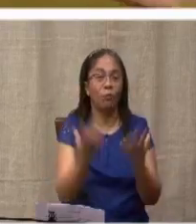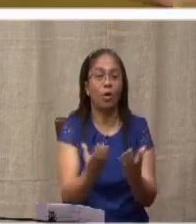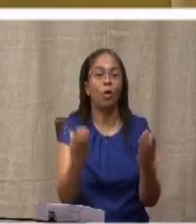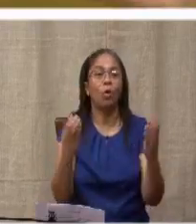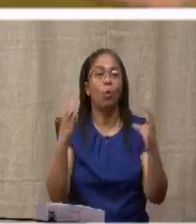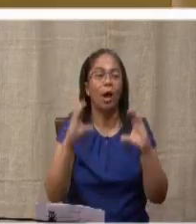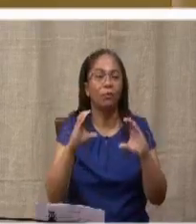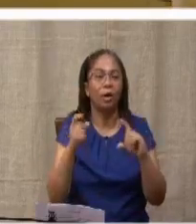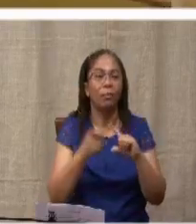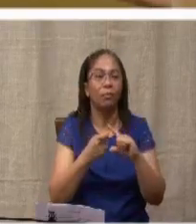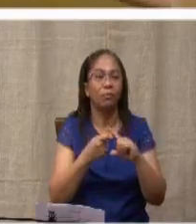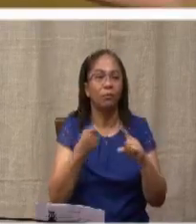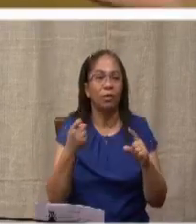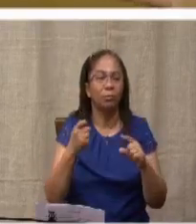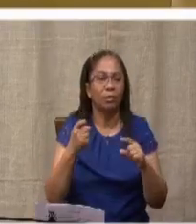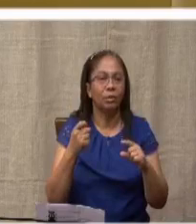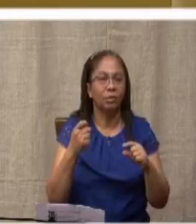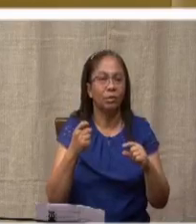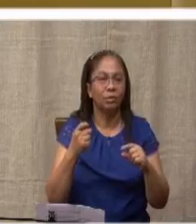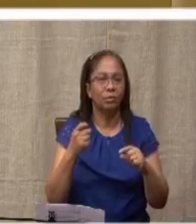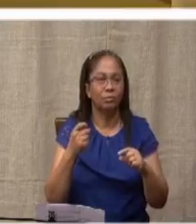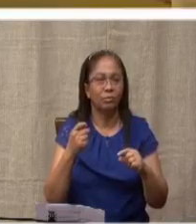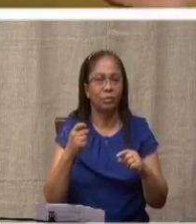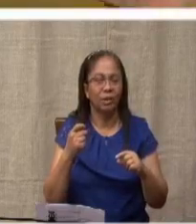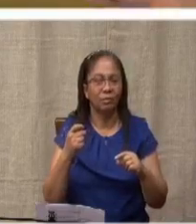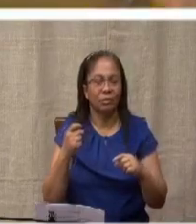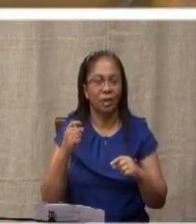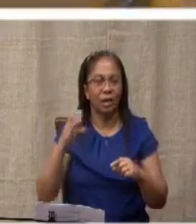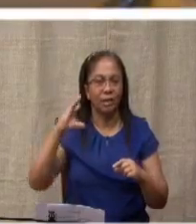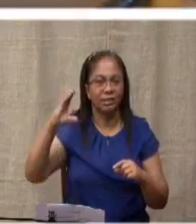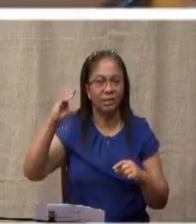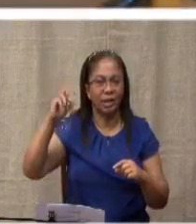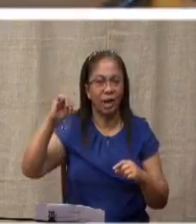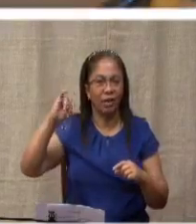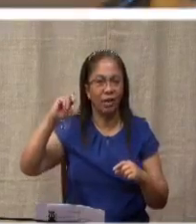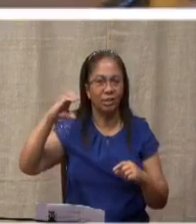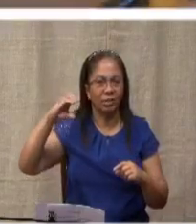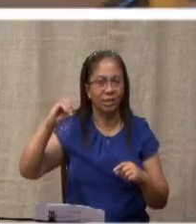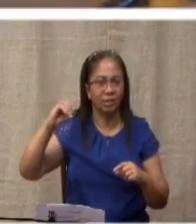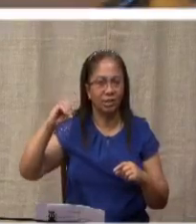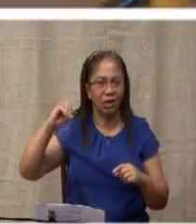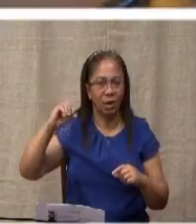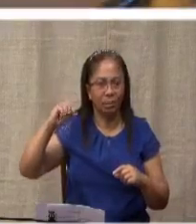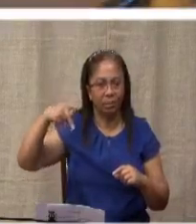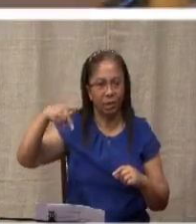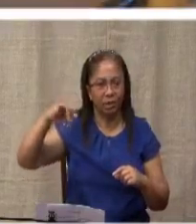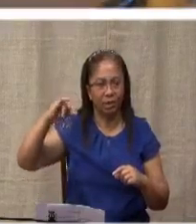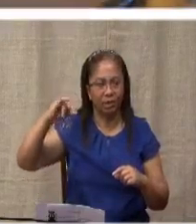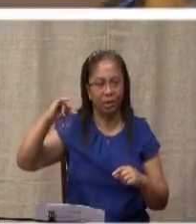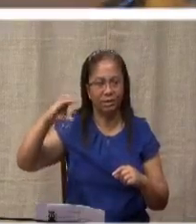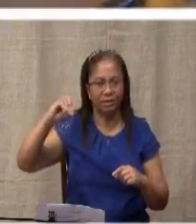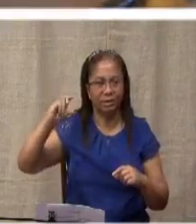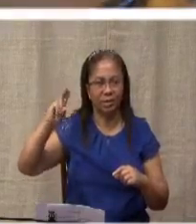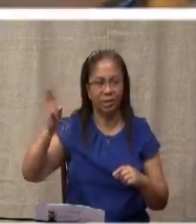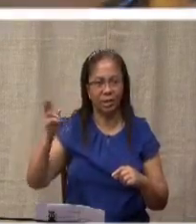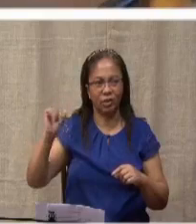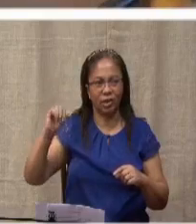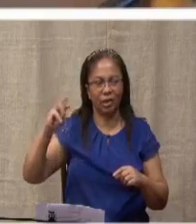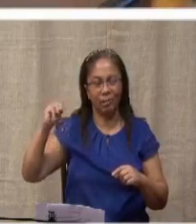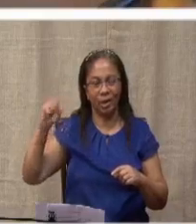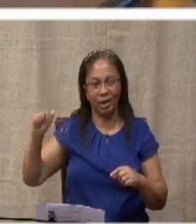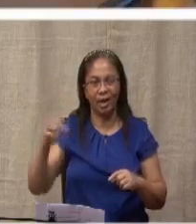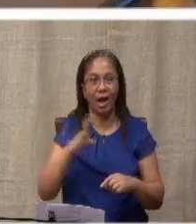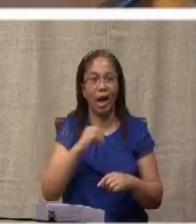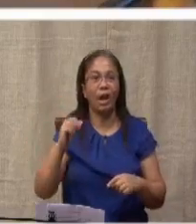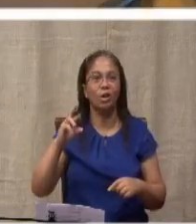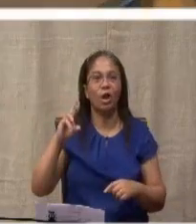combined choir from karapachima and the voice of raymond edwards i mean what fantastic ministry thank you thank